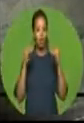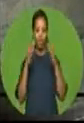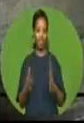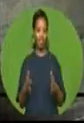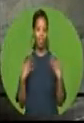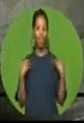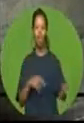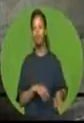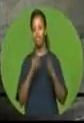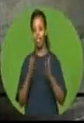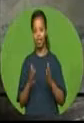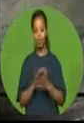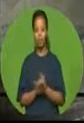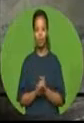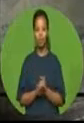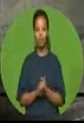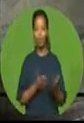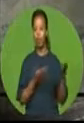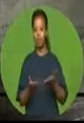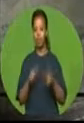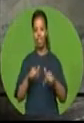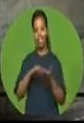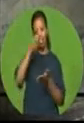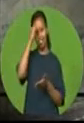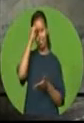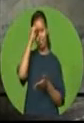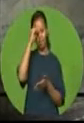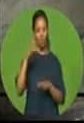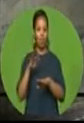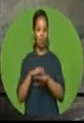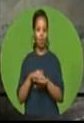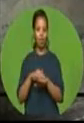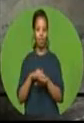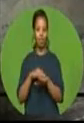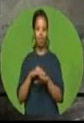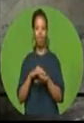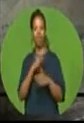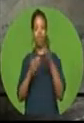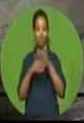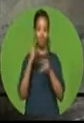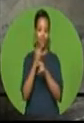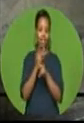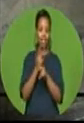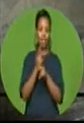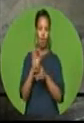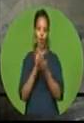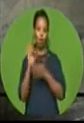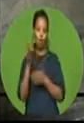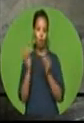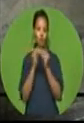Hello teacher. Hello students. Welcome to today's lesson on standard forms of an